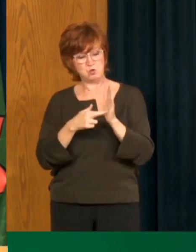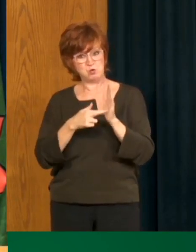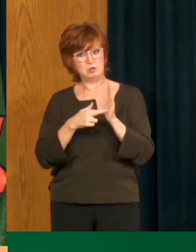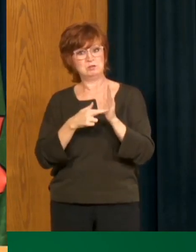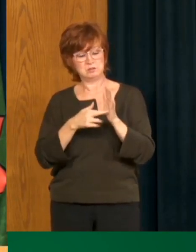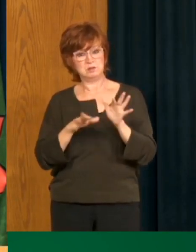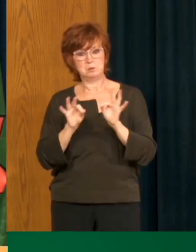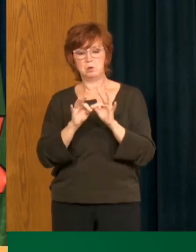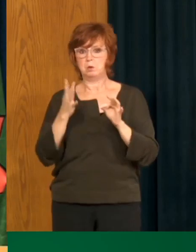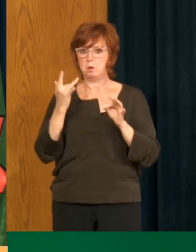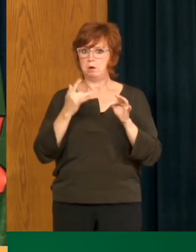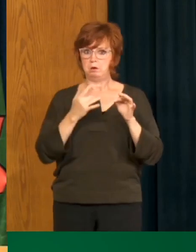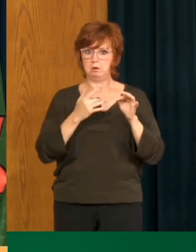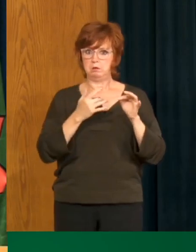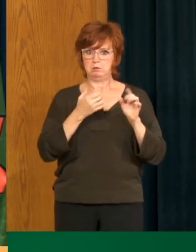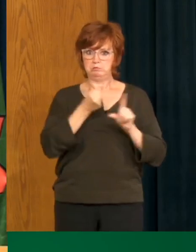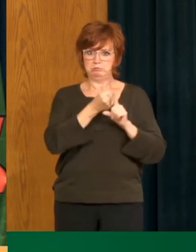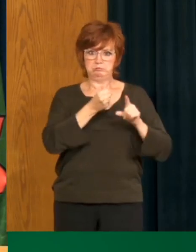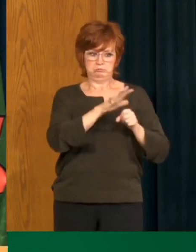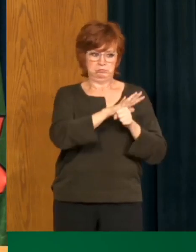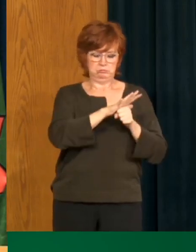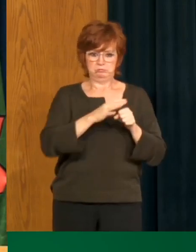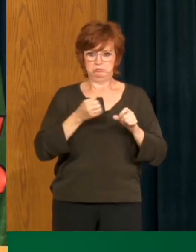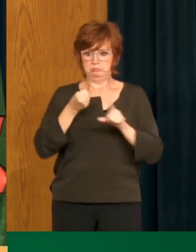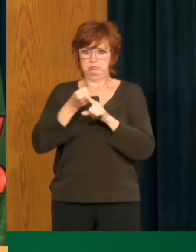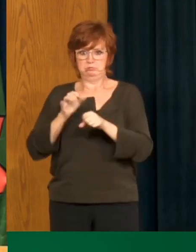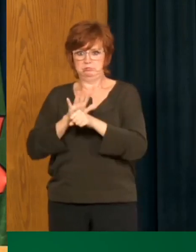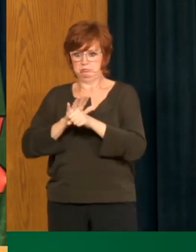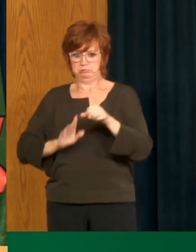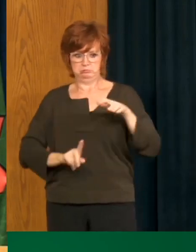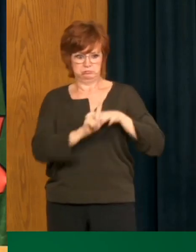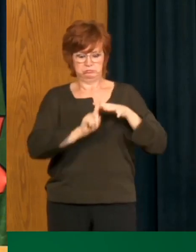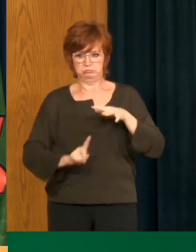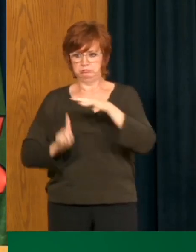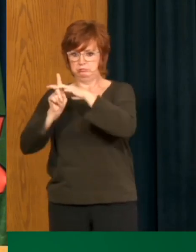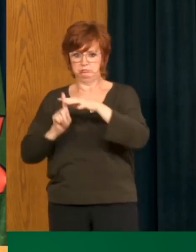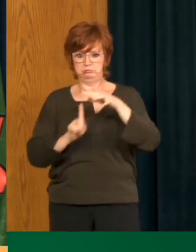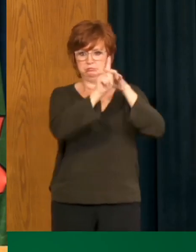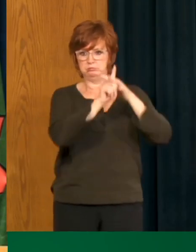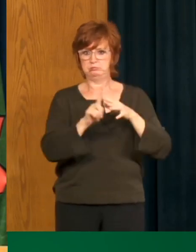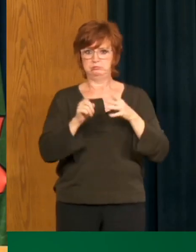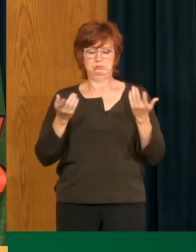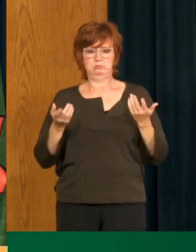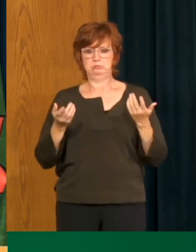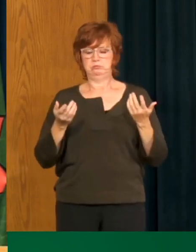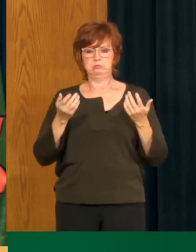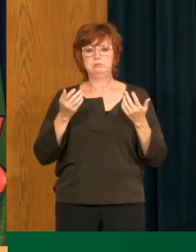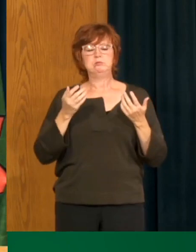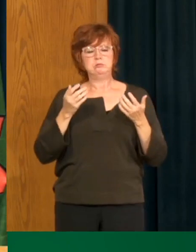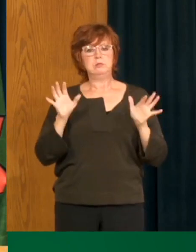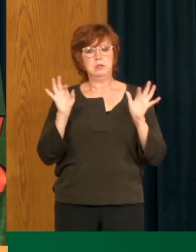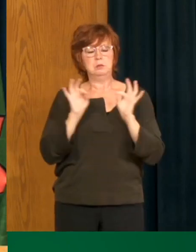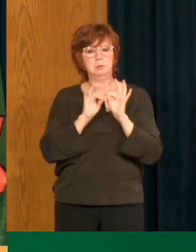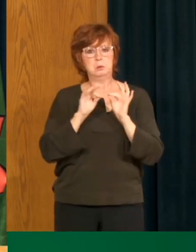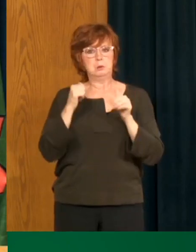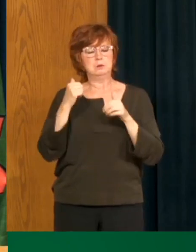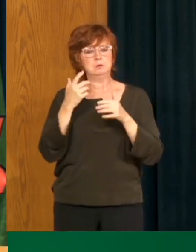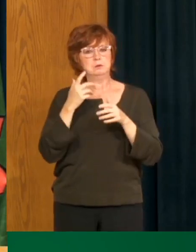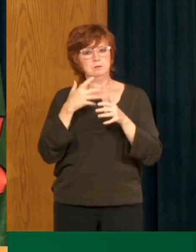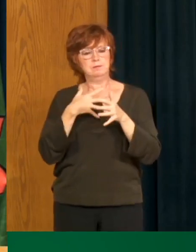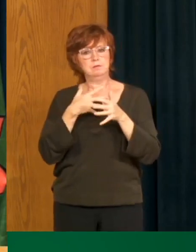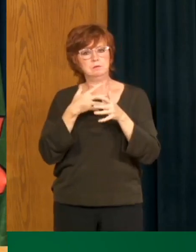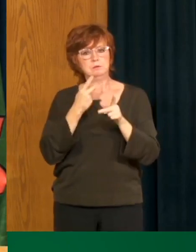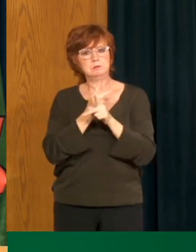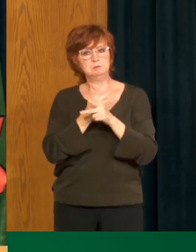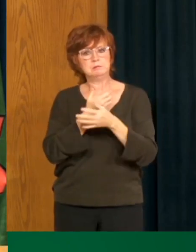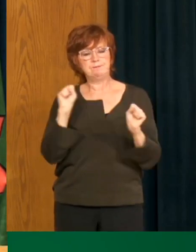cases. And in the right setting, which can include gatherings where physical distancing is not being observed, some of the things that